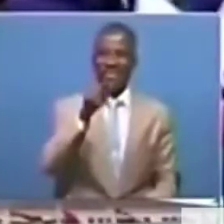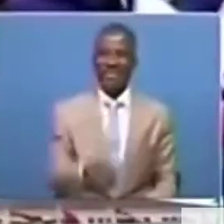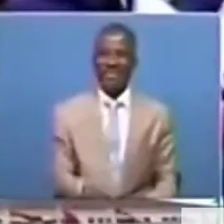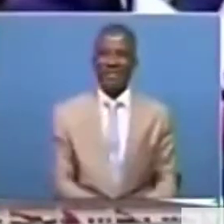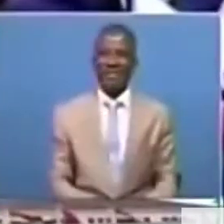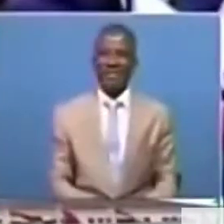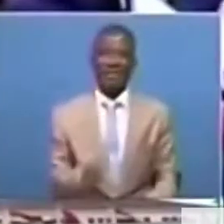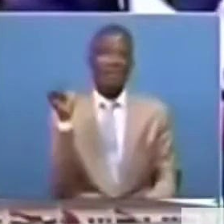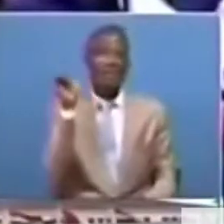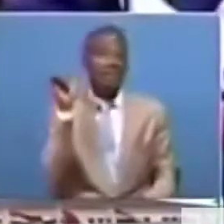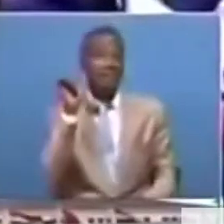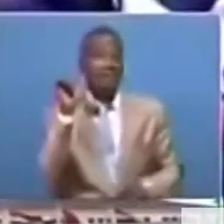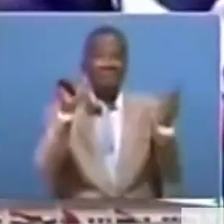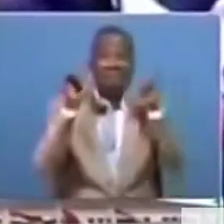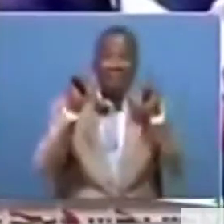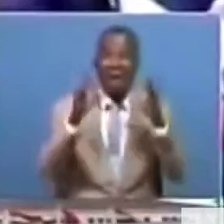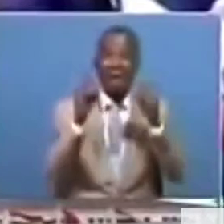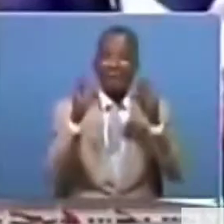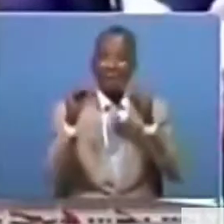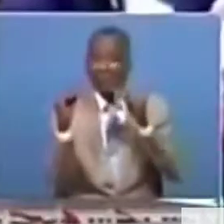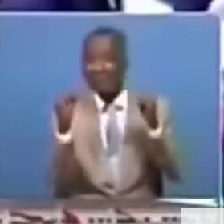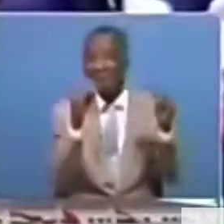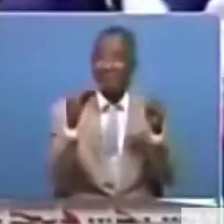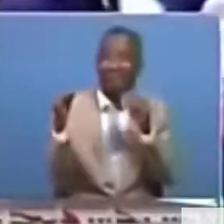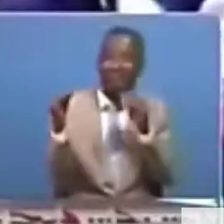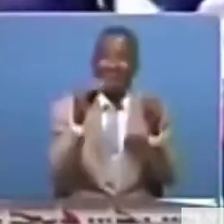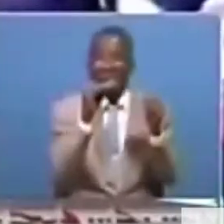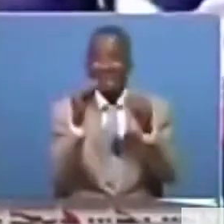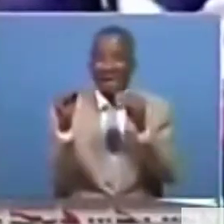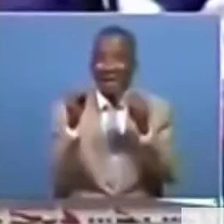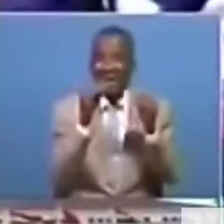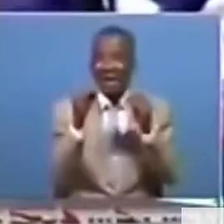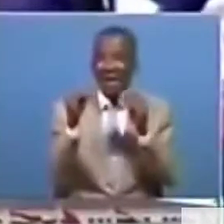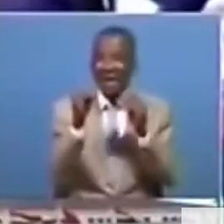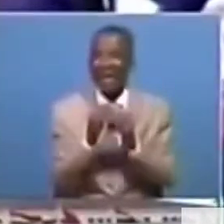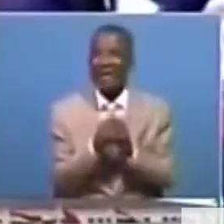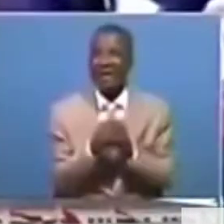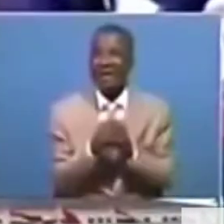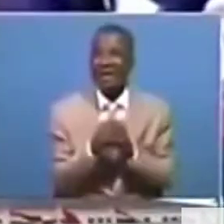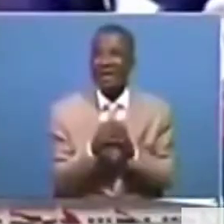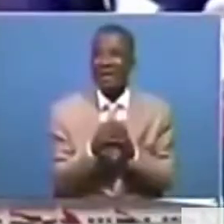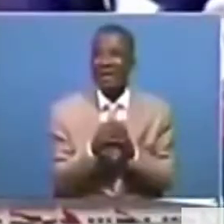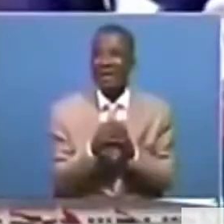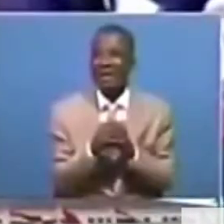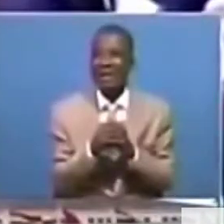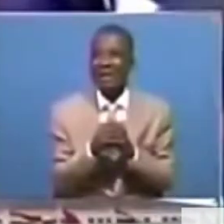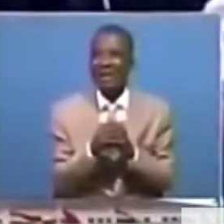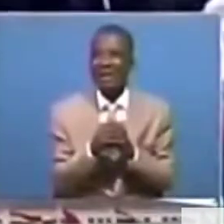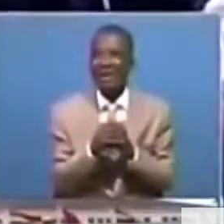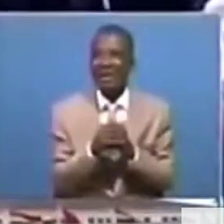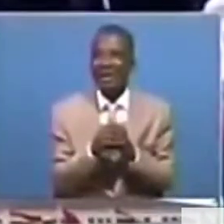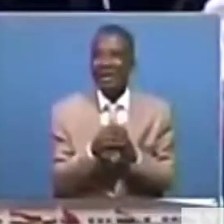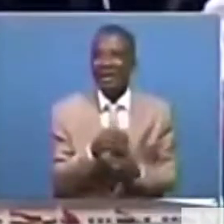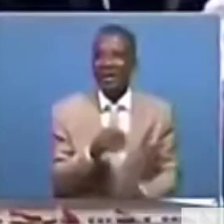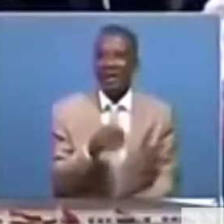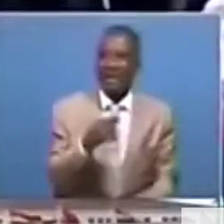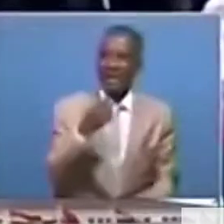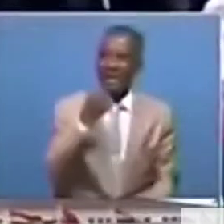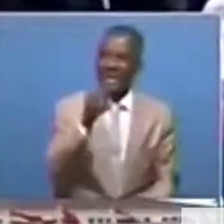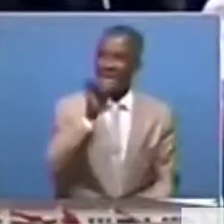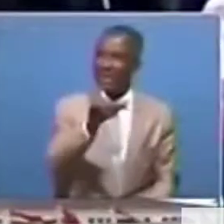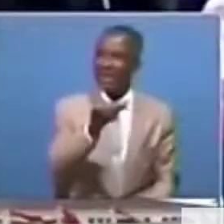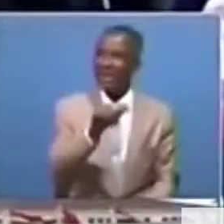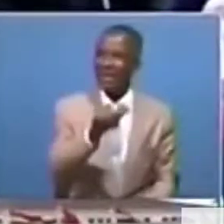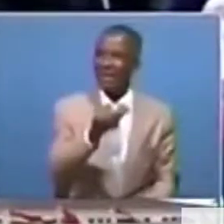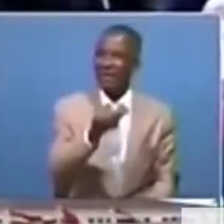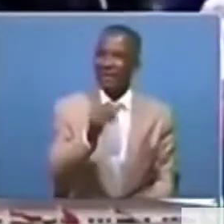We have listened to your ruling, and we will obtain a copy of it. I have to say, my lord, that we are